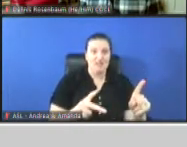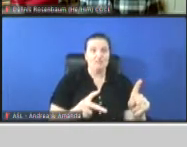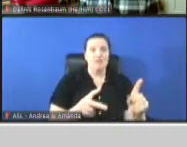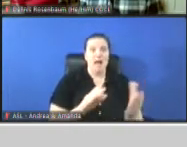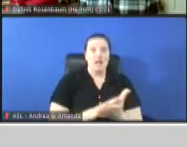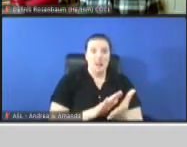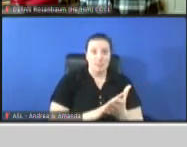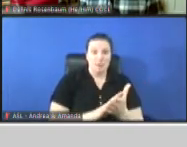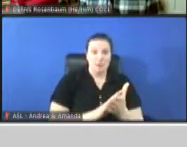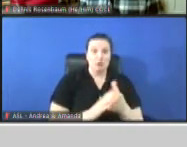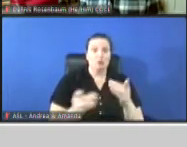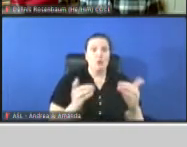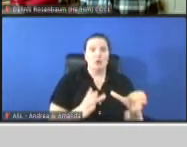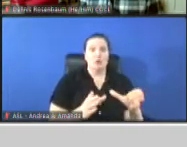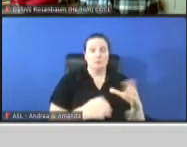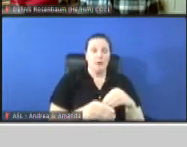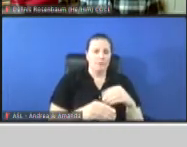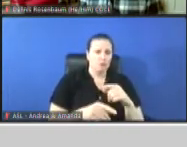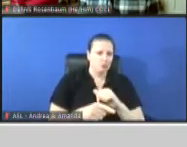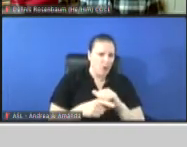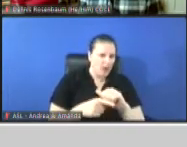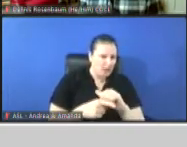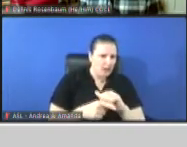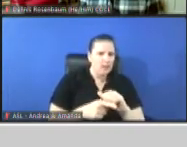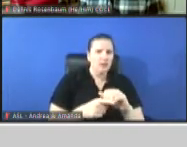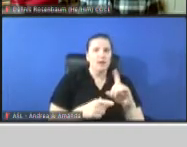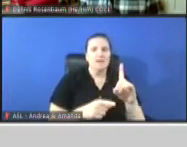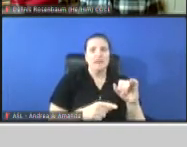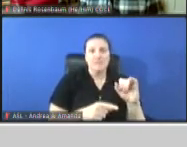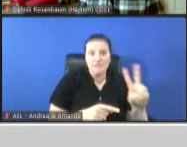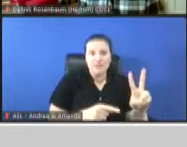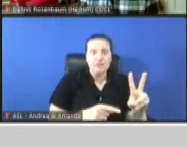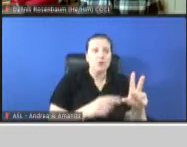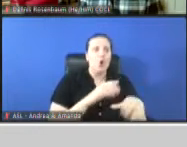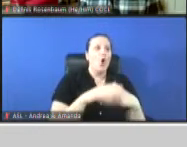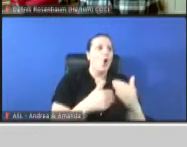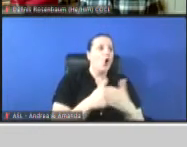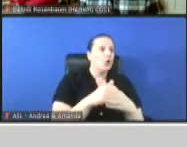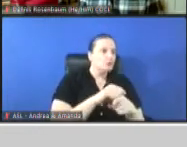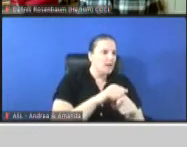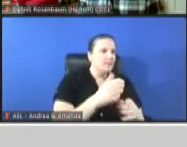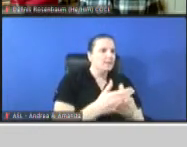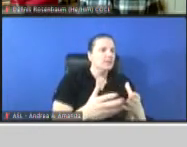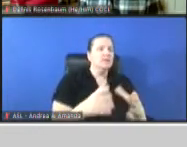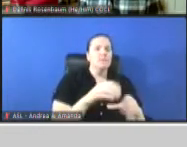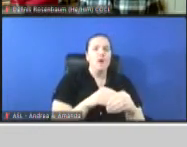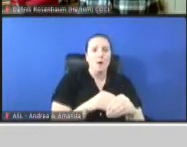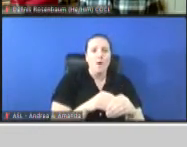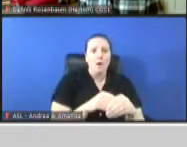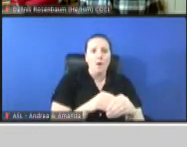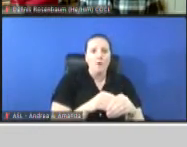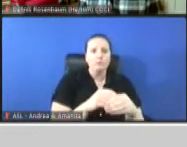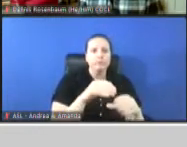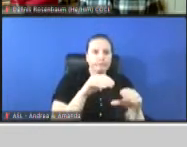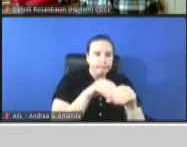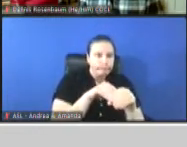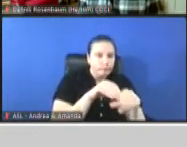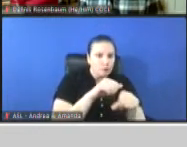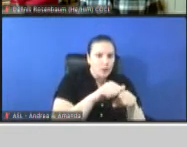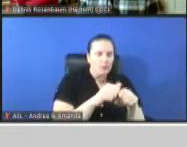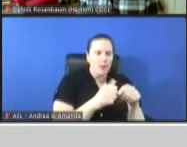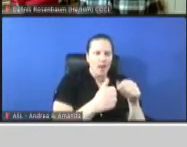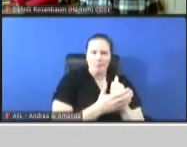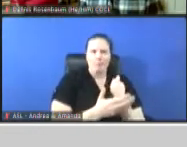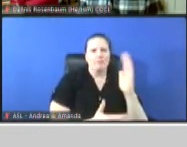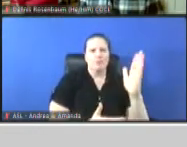to the training division and having all the training materials go through and be vetted by training will help this in the future too. So those are two